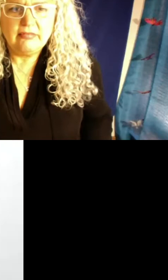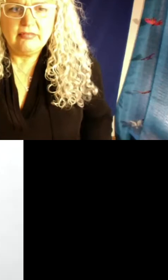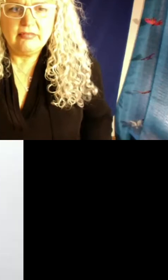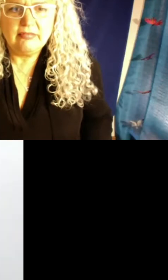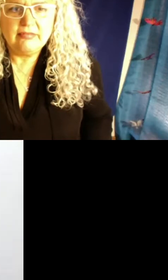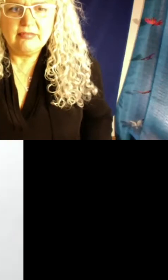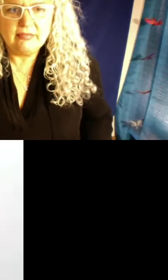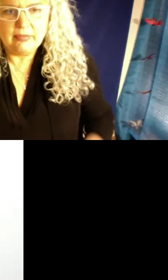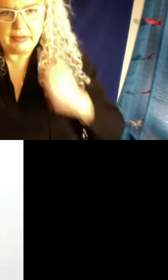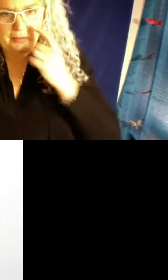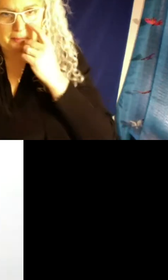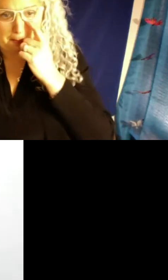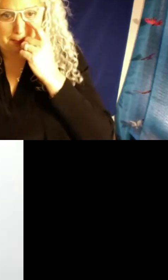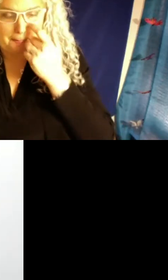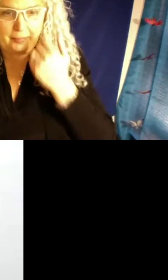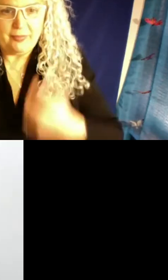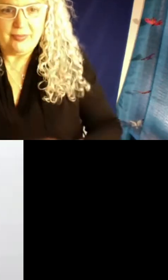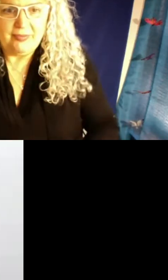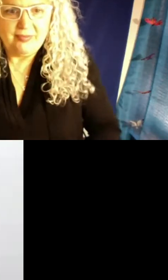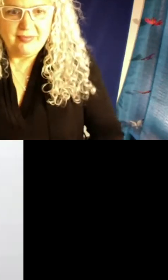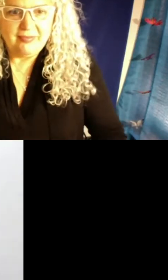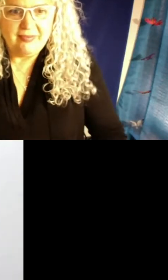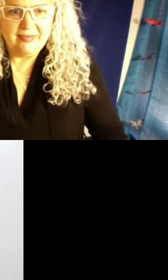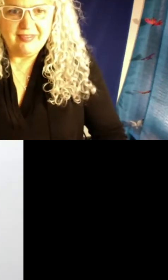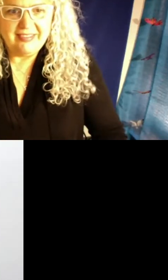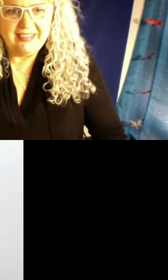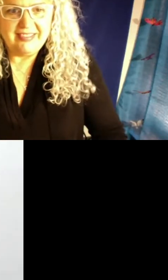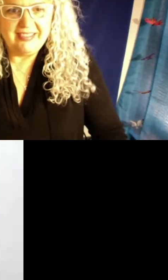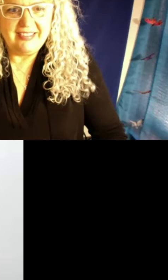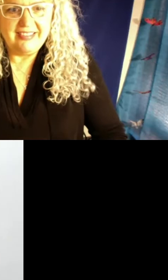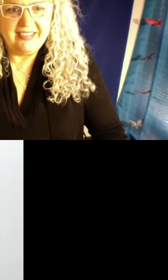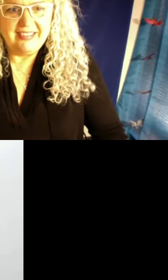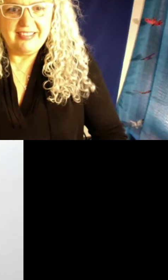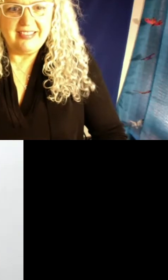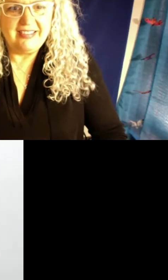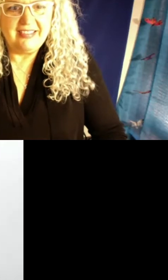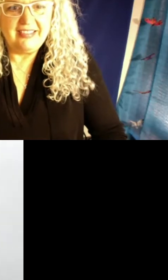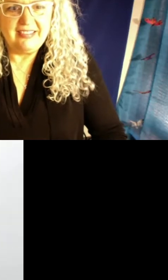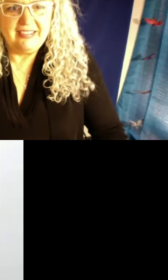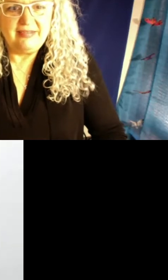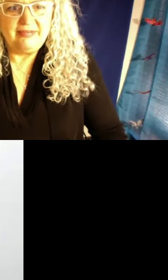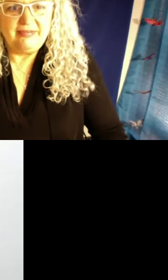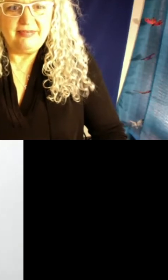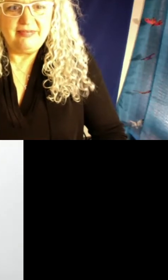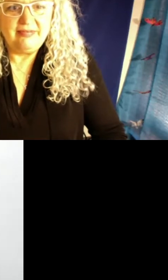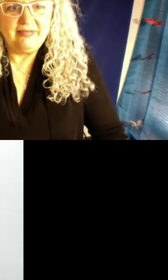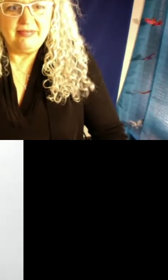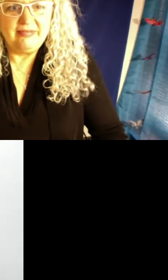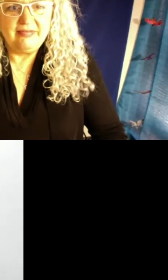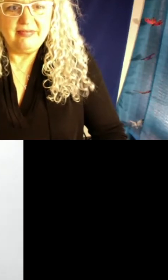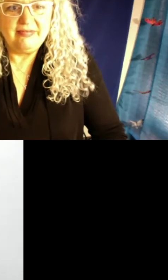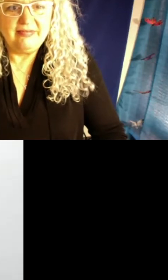deaf child. So I'm going to go ahead and introduce Lily Benedict and